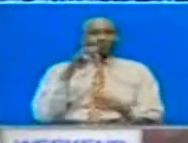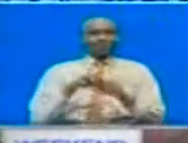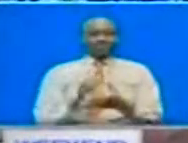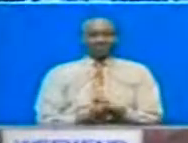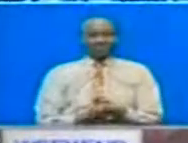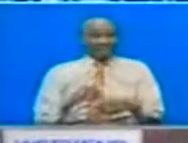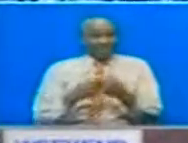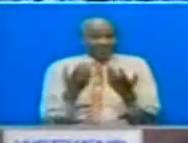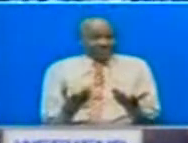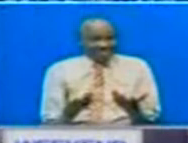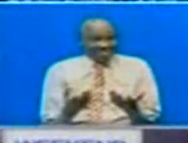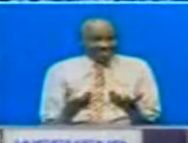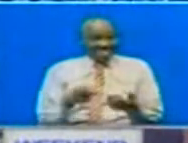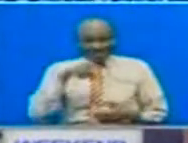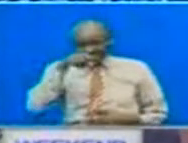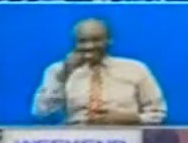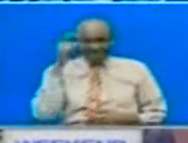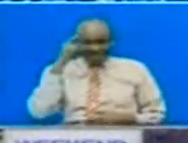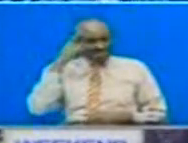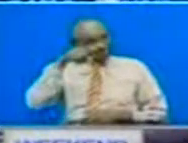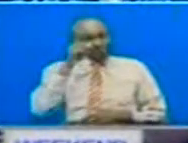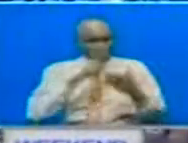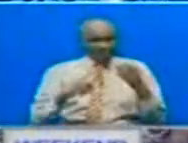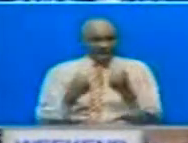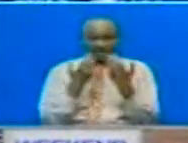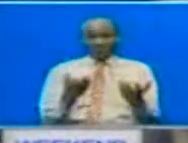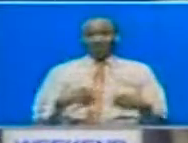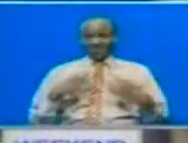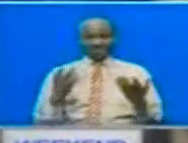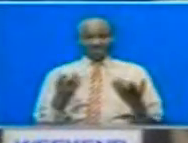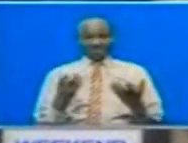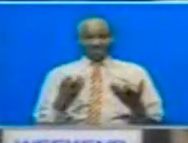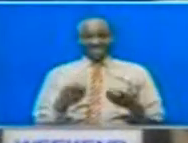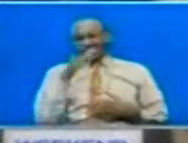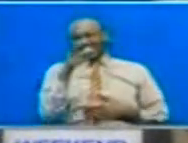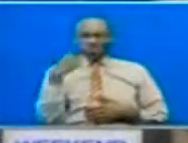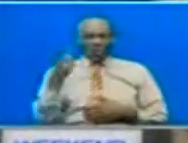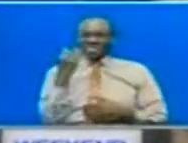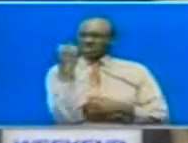It almost sounds like he's reminding himself what he does for a living.